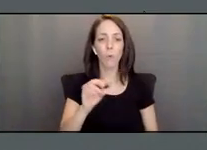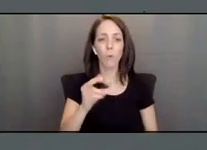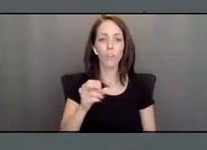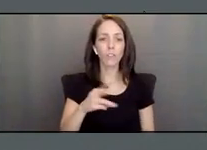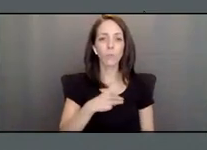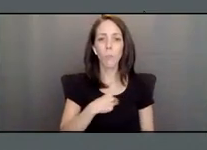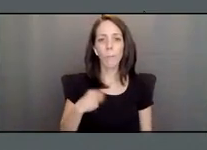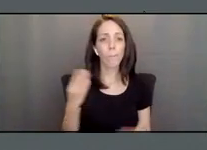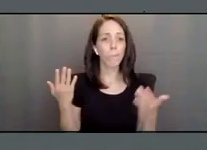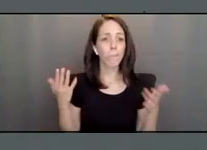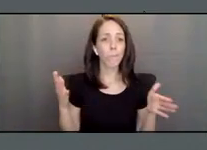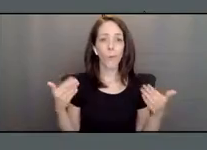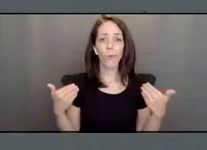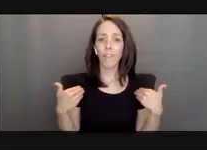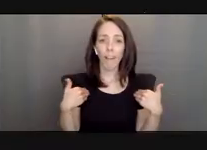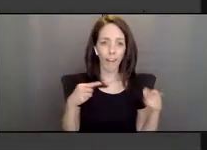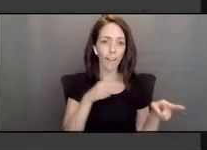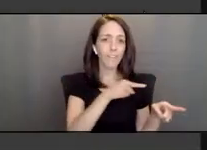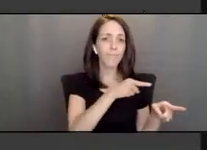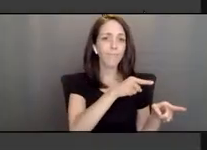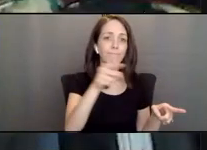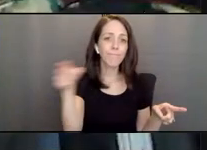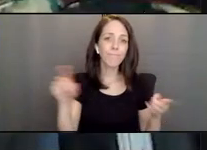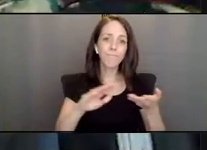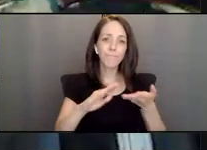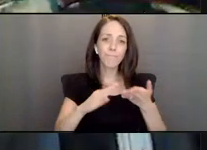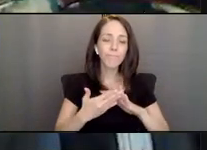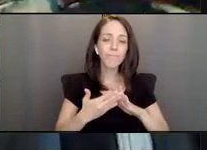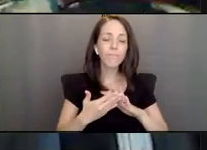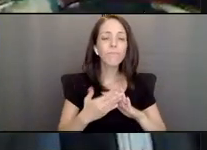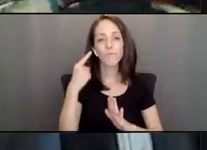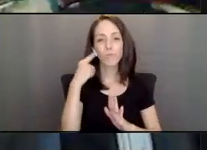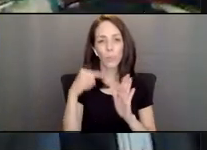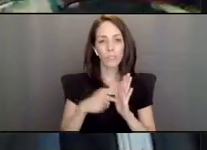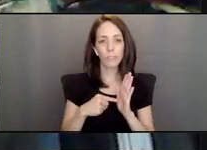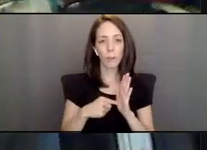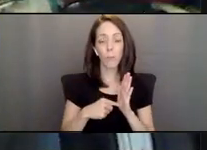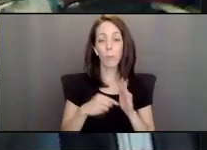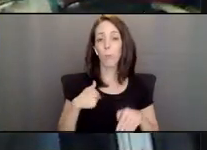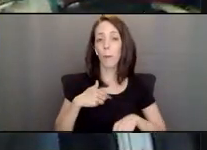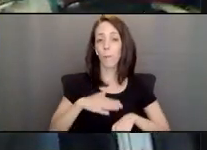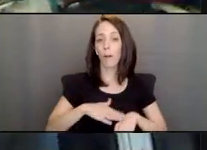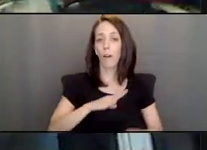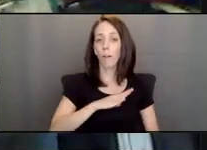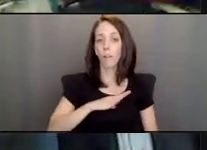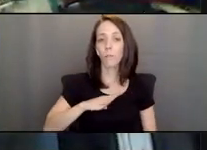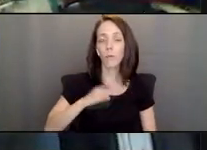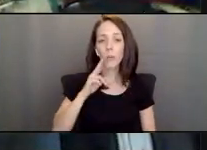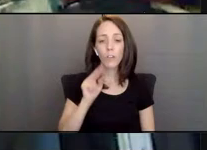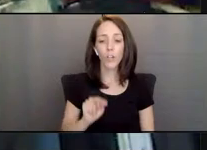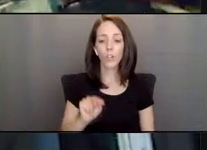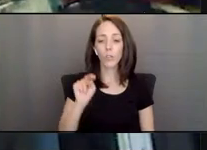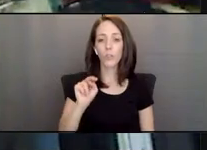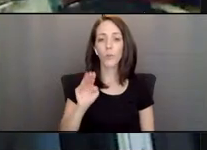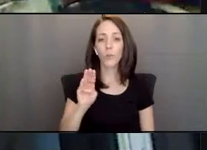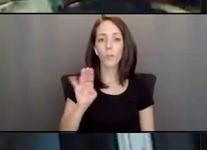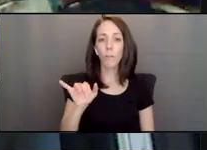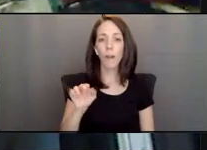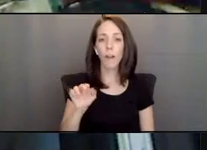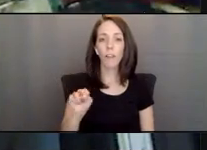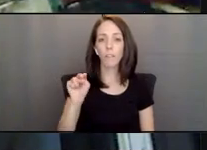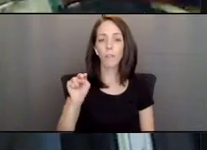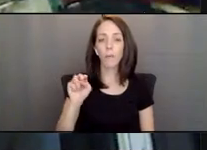community. For example, I'm the sitting board chair of the North by Northeast Community Health Clinic. Leslie Garcia